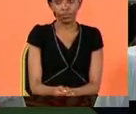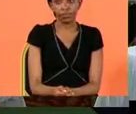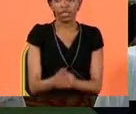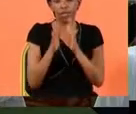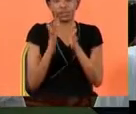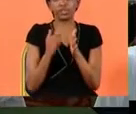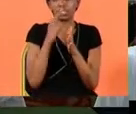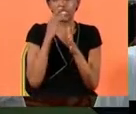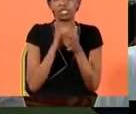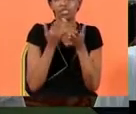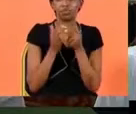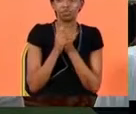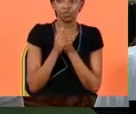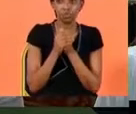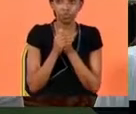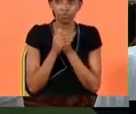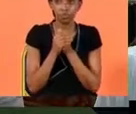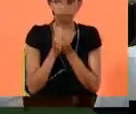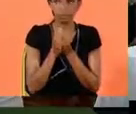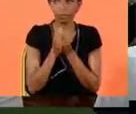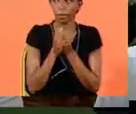Somebody said that